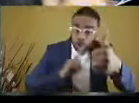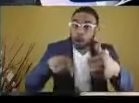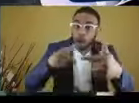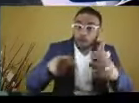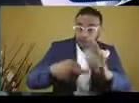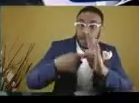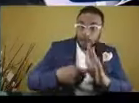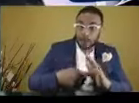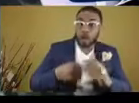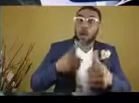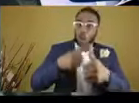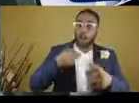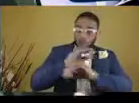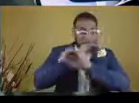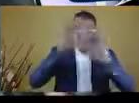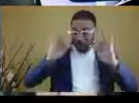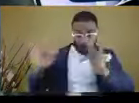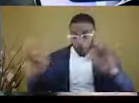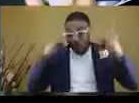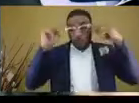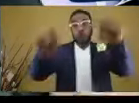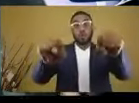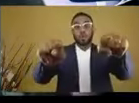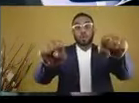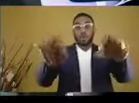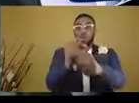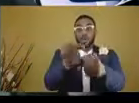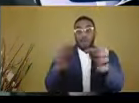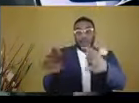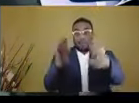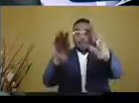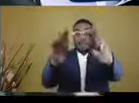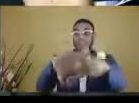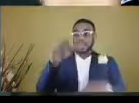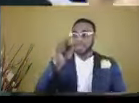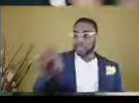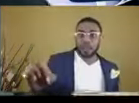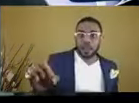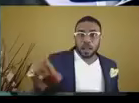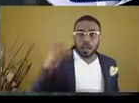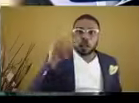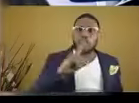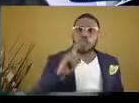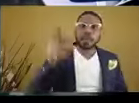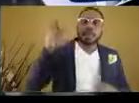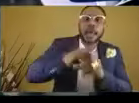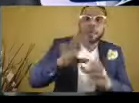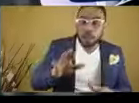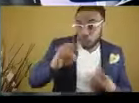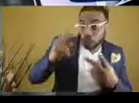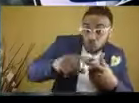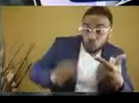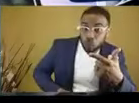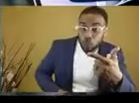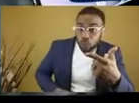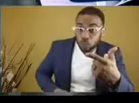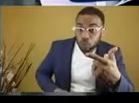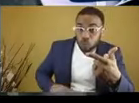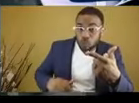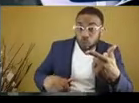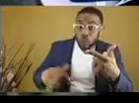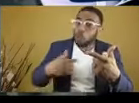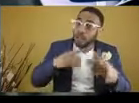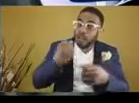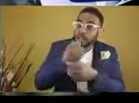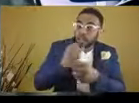mandate one. We cleared the field for you. We created the path in South Carolina for you to be the nominee. Number two, we actually delivered the